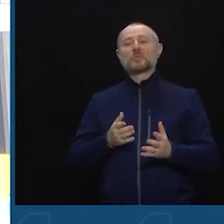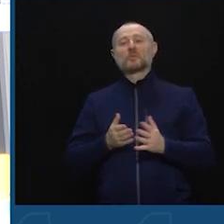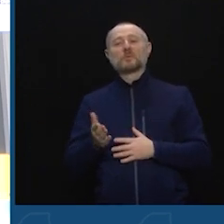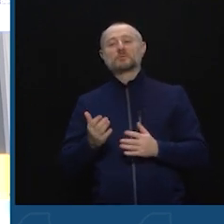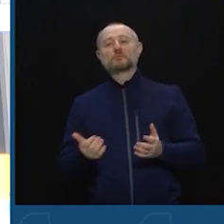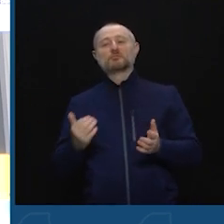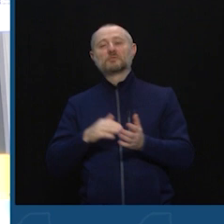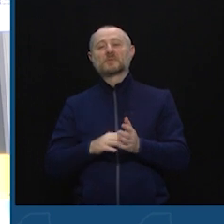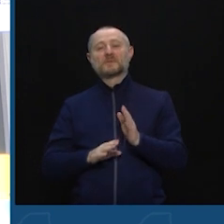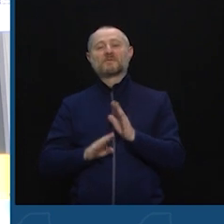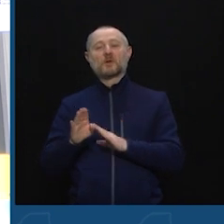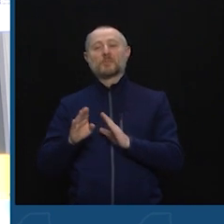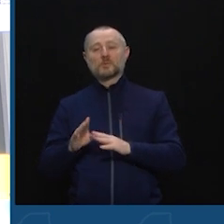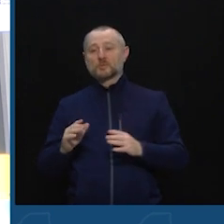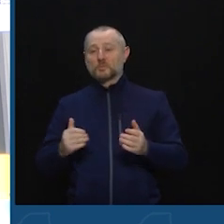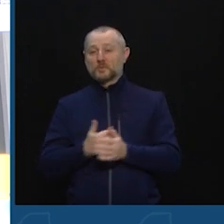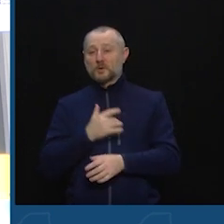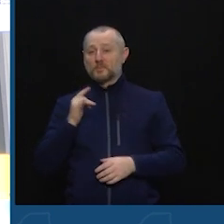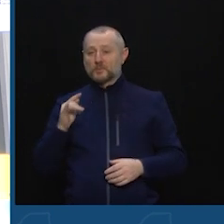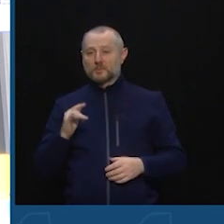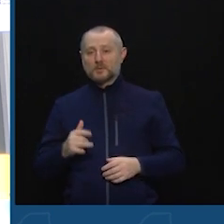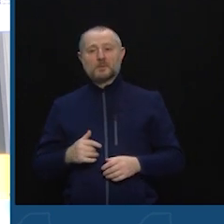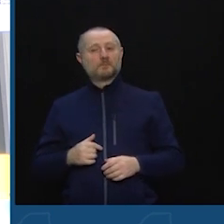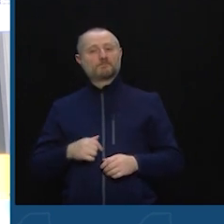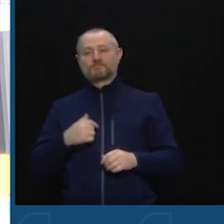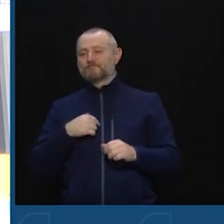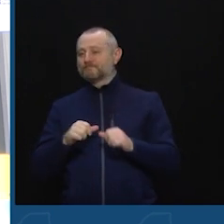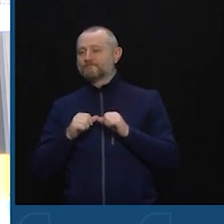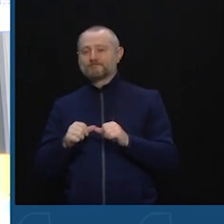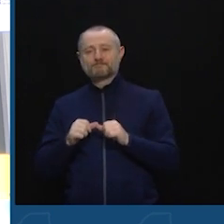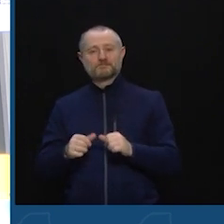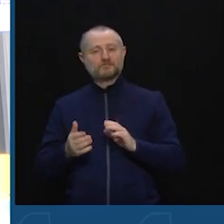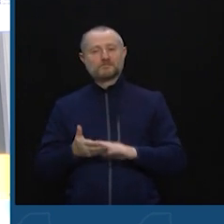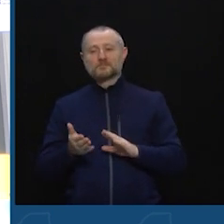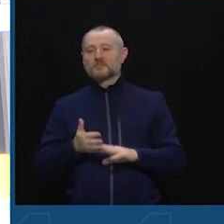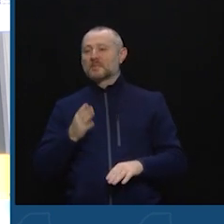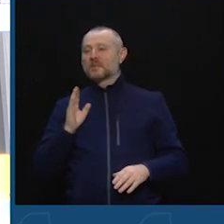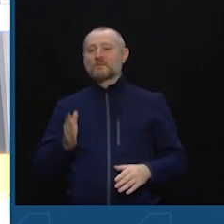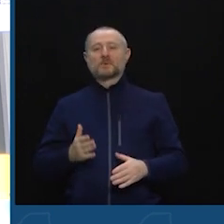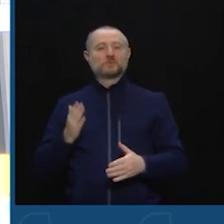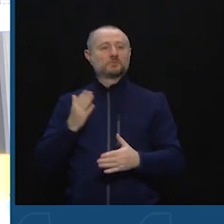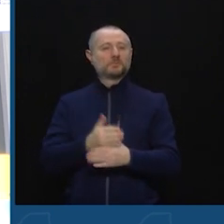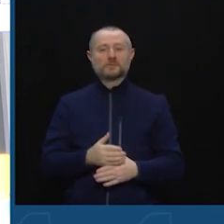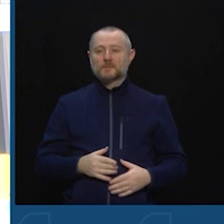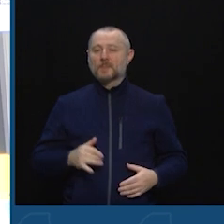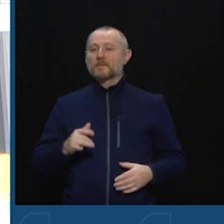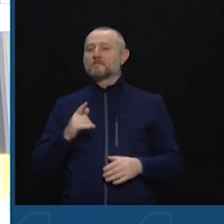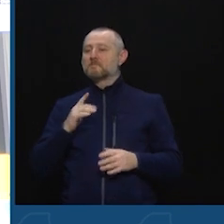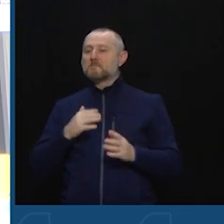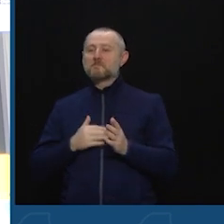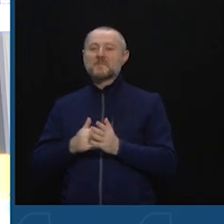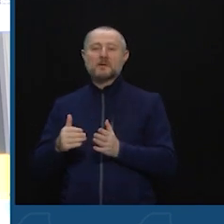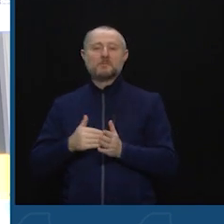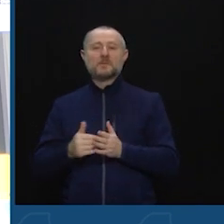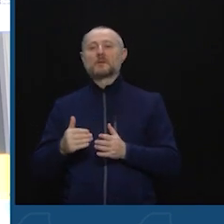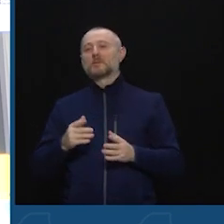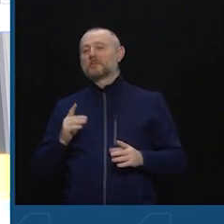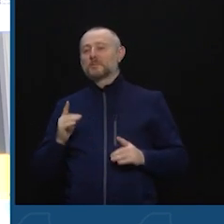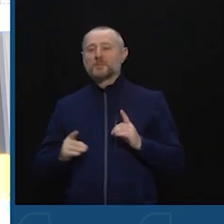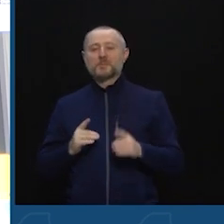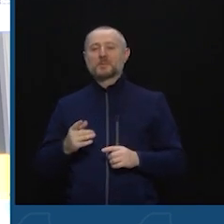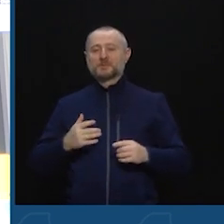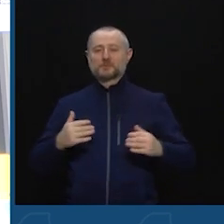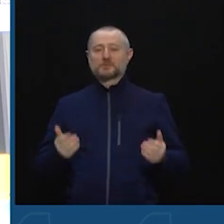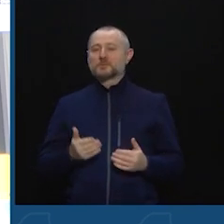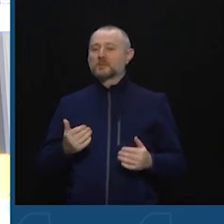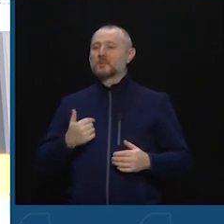LaGuardia Airport, operations were never disrupted for millions of passengers. This is a credit to the hard work and dedication